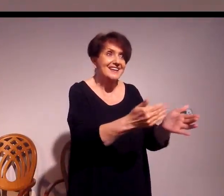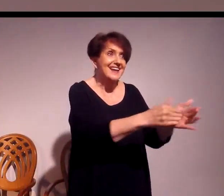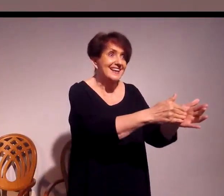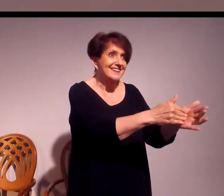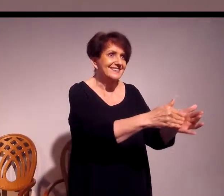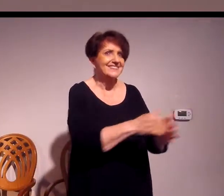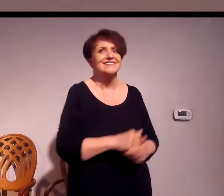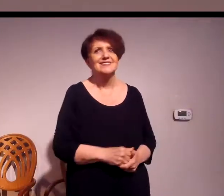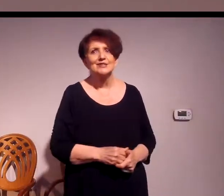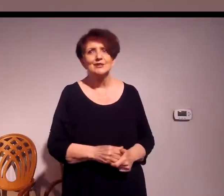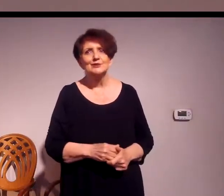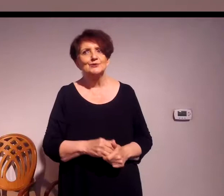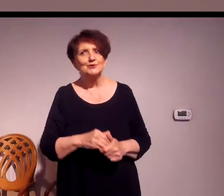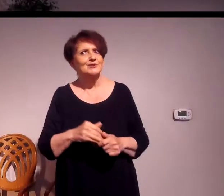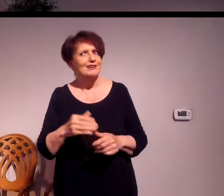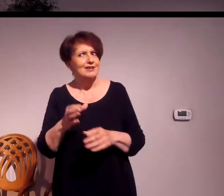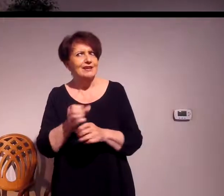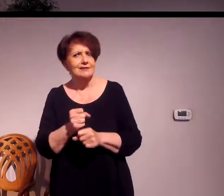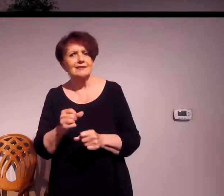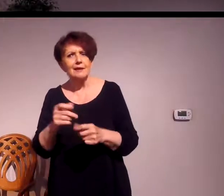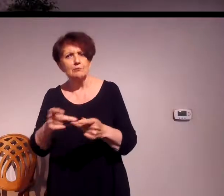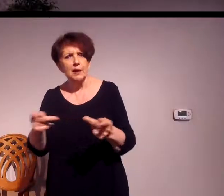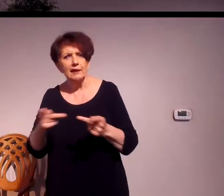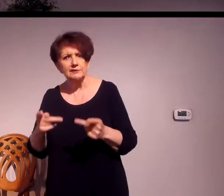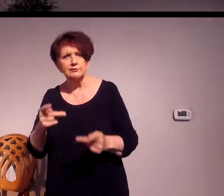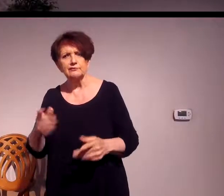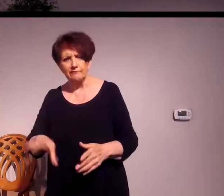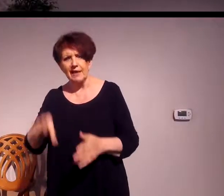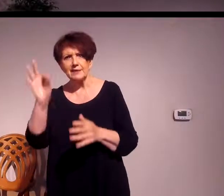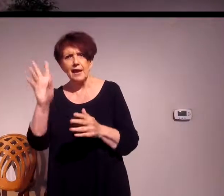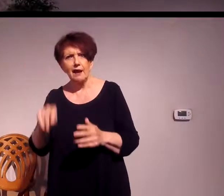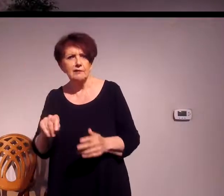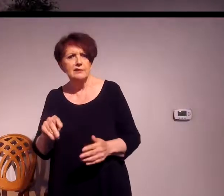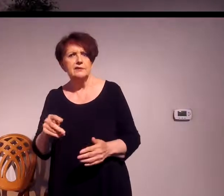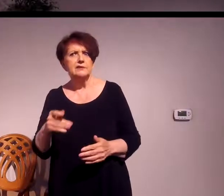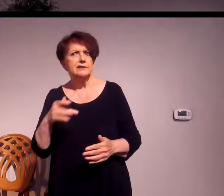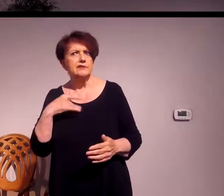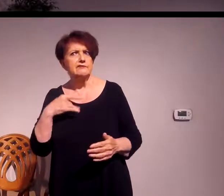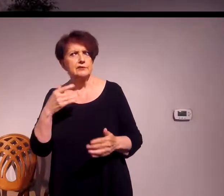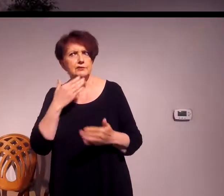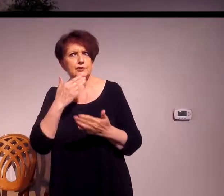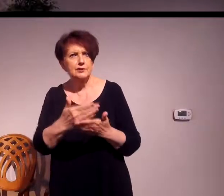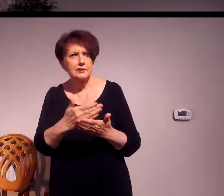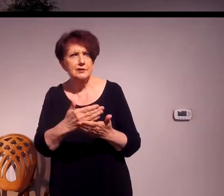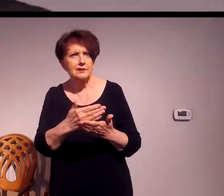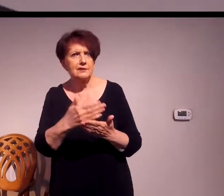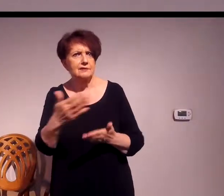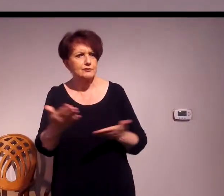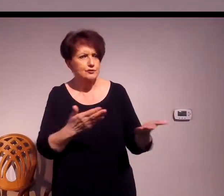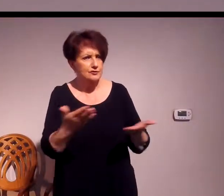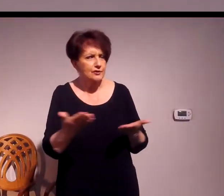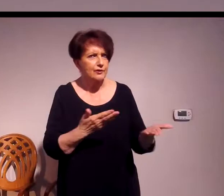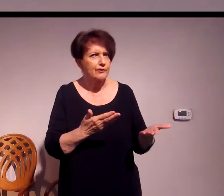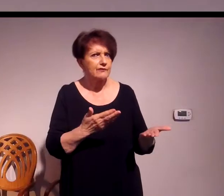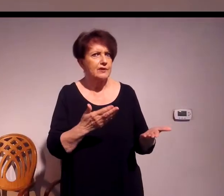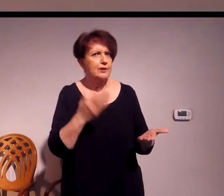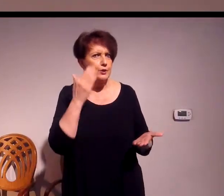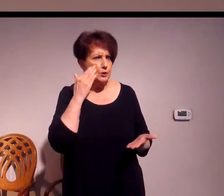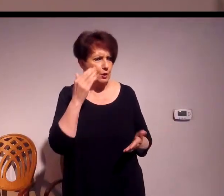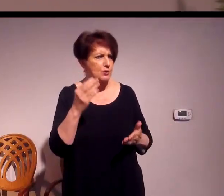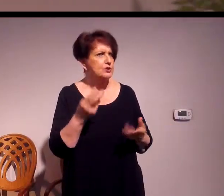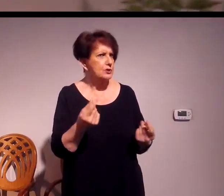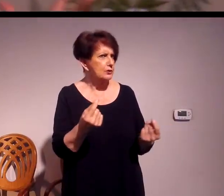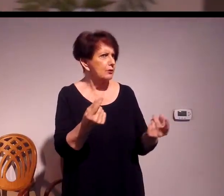have to get yourself into that place where you find out that it feels good. And when you find out it feels good to serve, you know what you'll do?